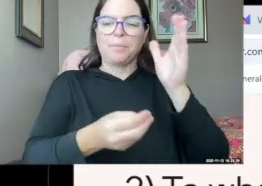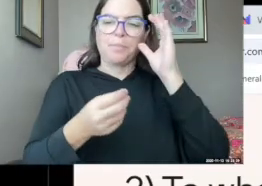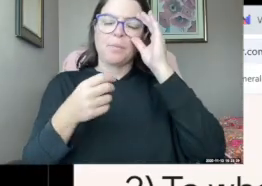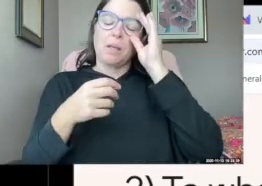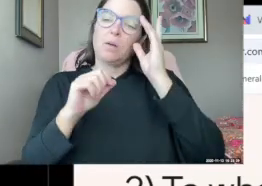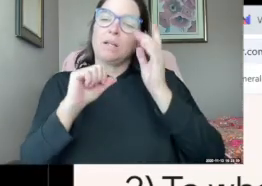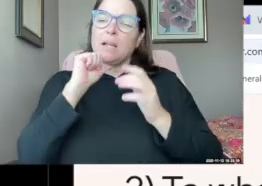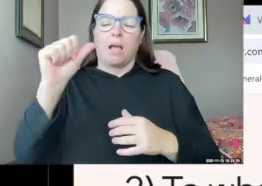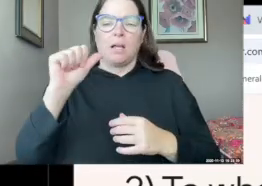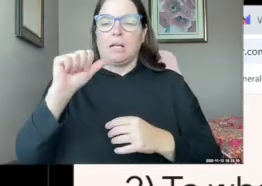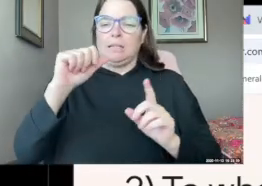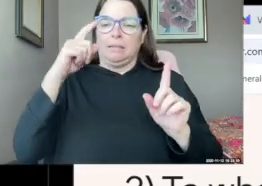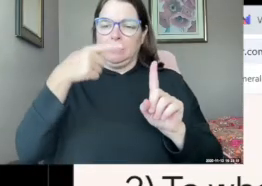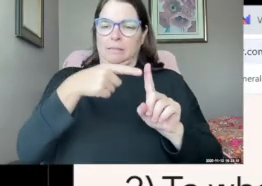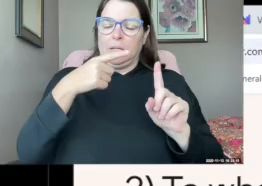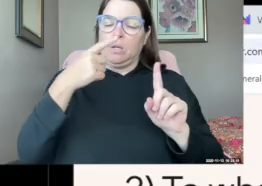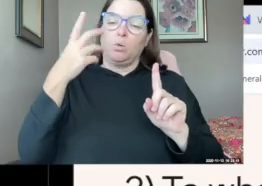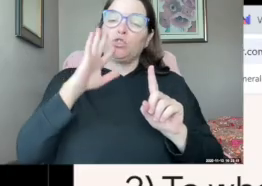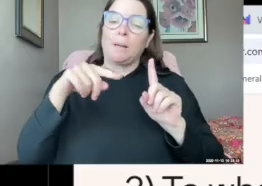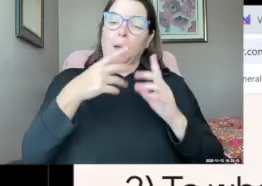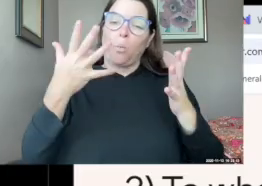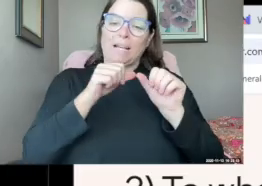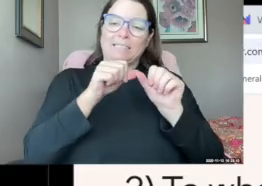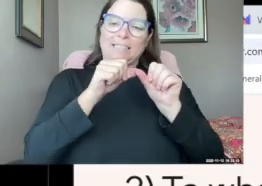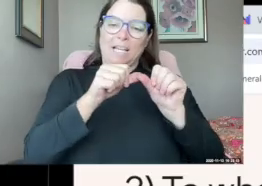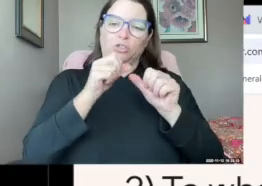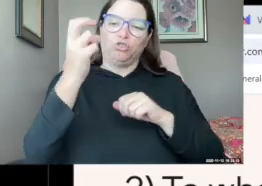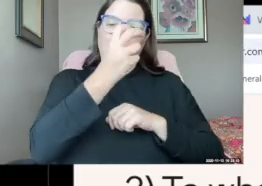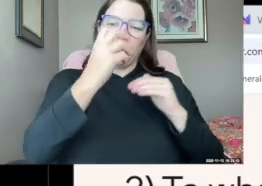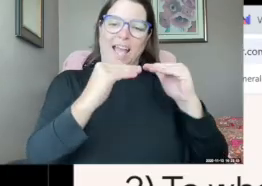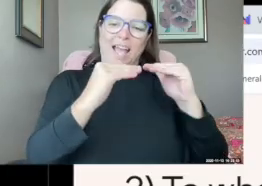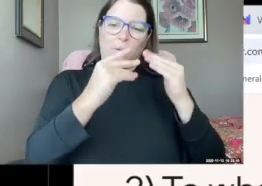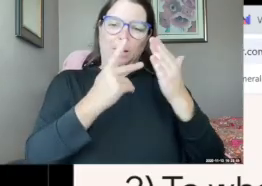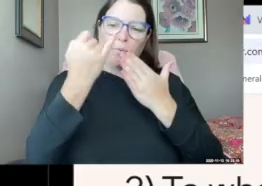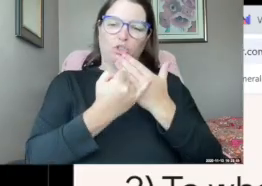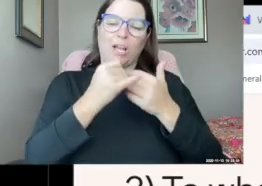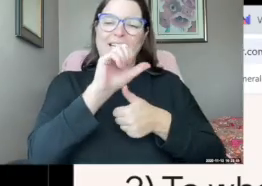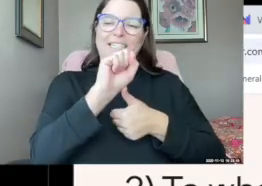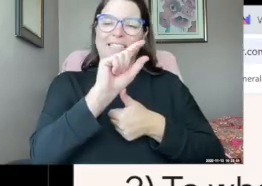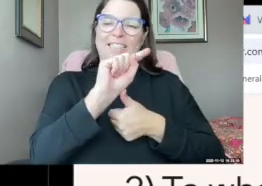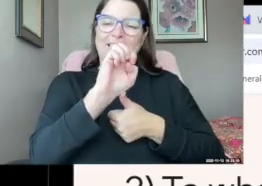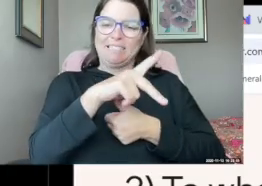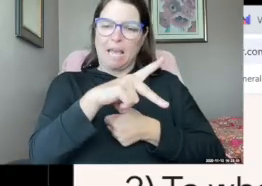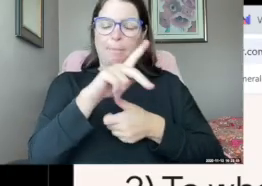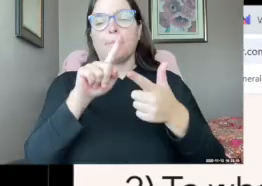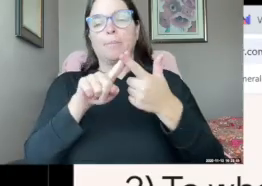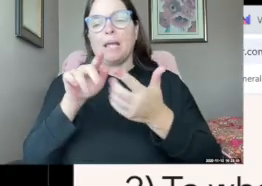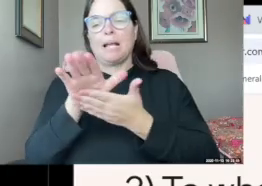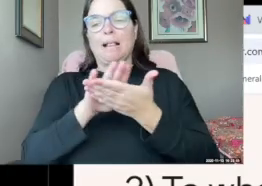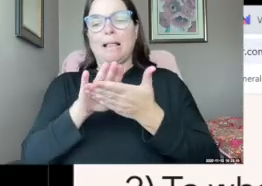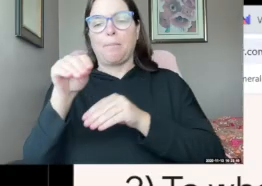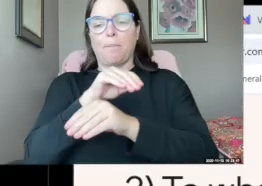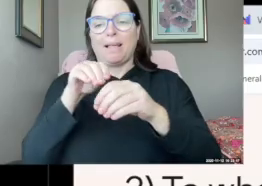And since they weren't covered, the suite of programs that we're talking about is Sustainable Transportation Equity Project, or